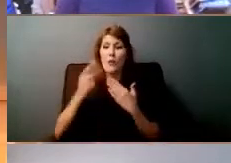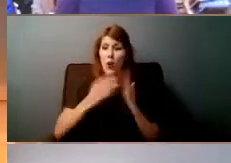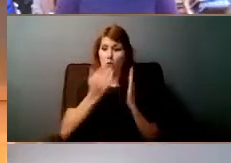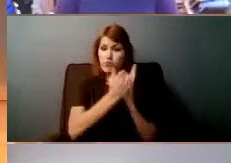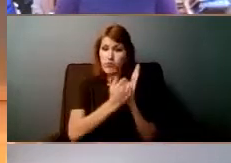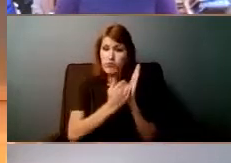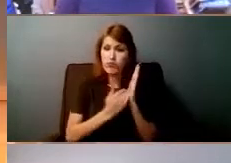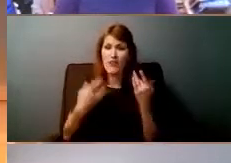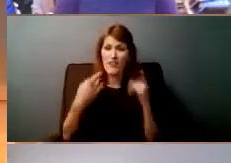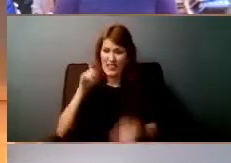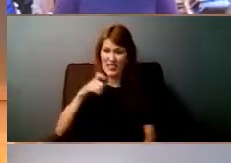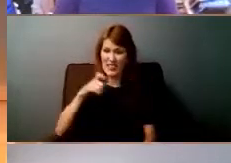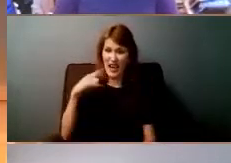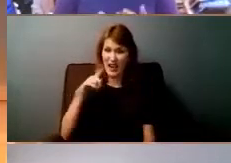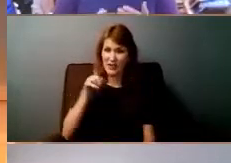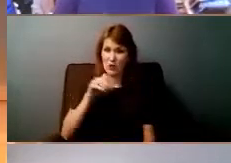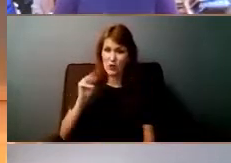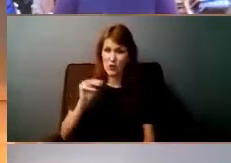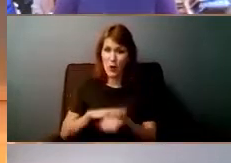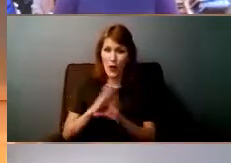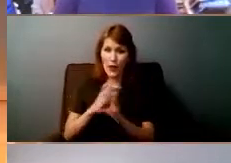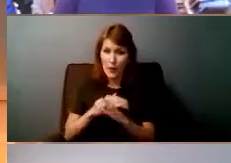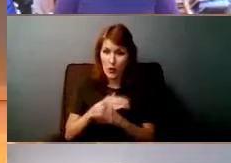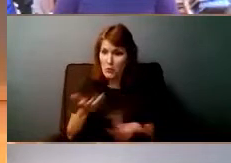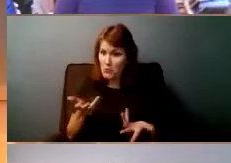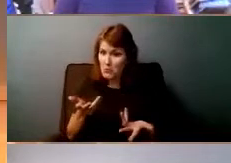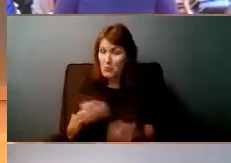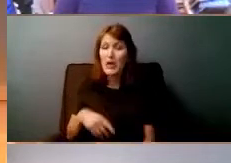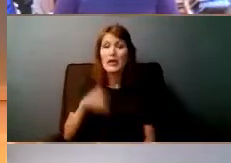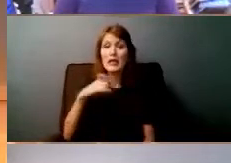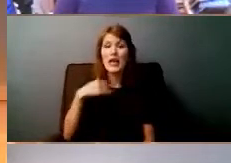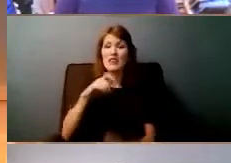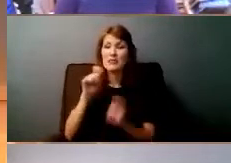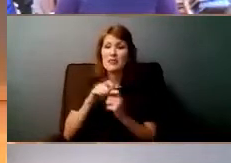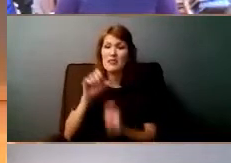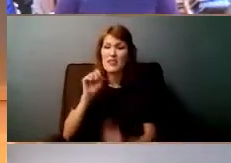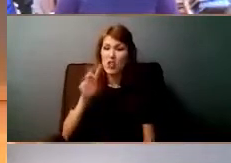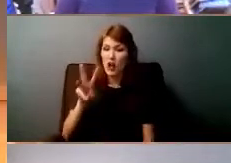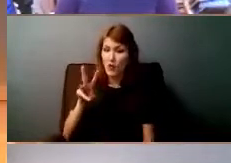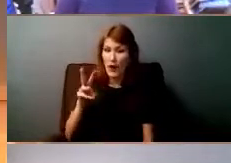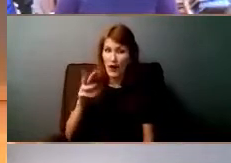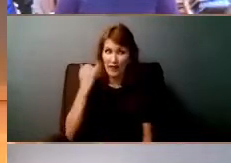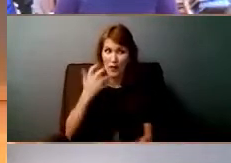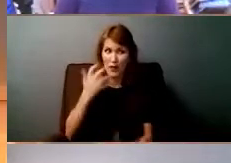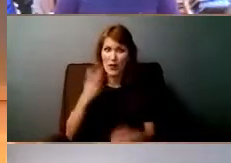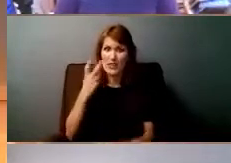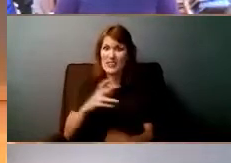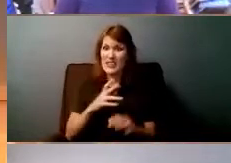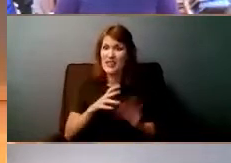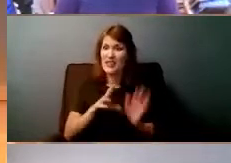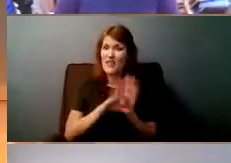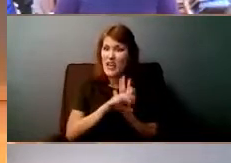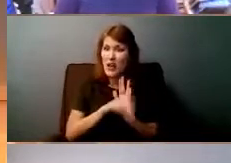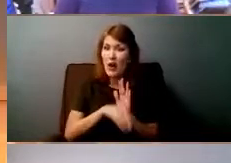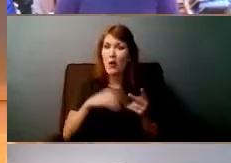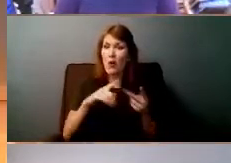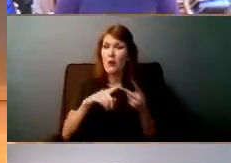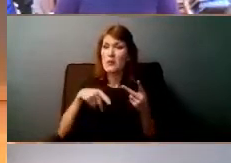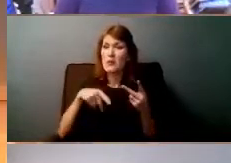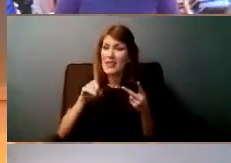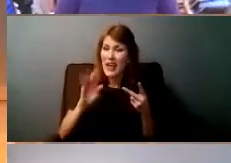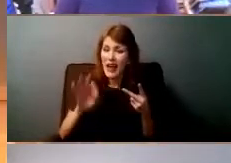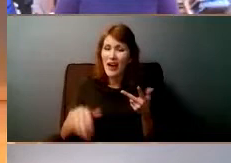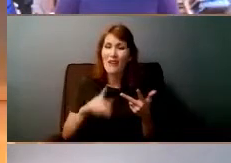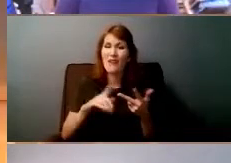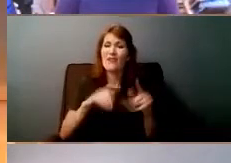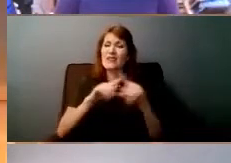on their computer? Do they have to have specific software to see the videos, to see the PDFs, to see the different files and formats that are